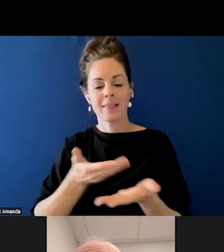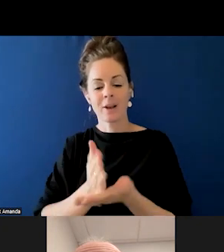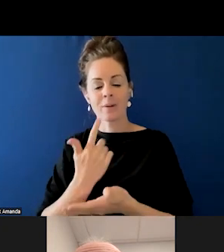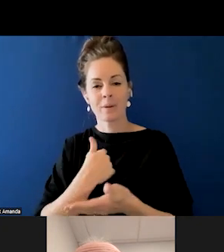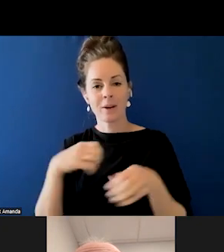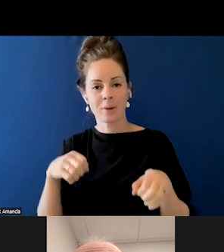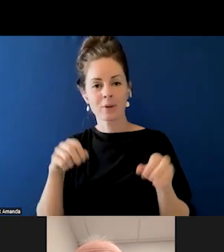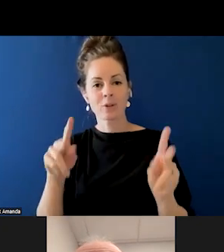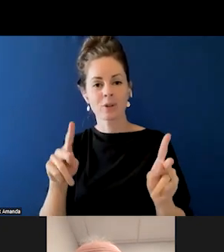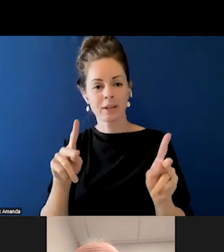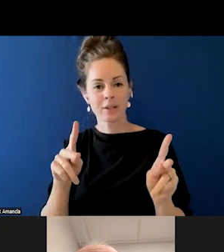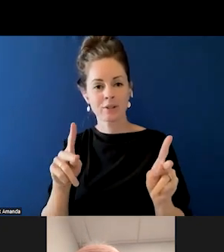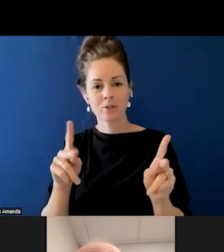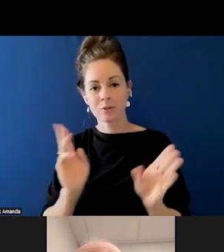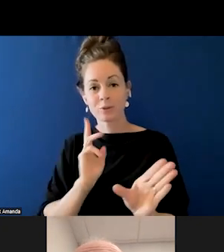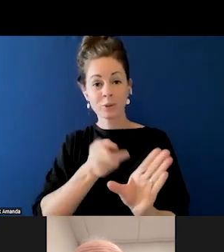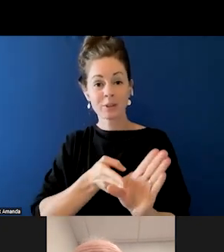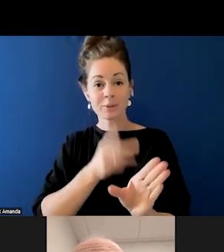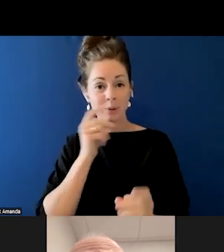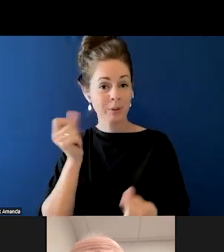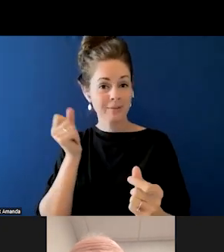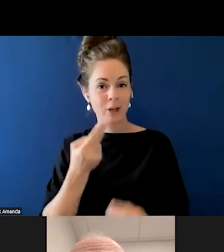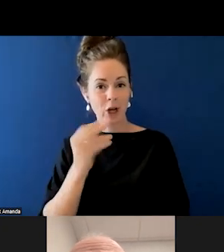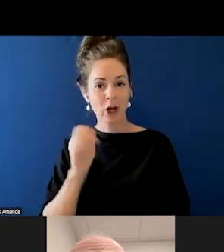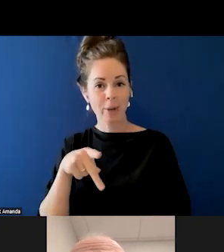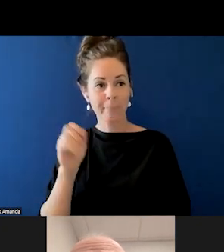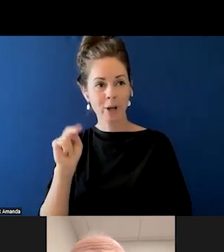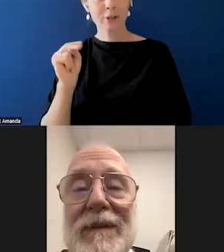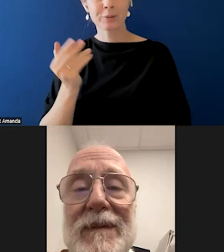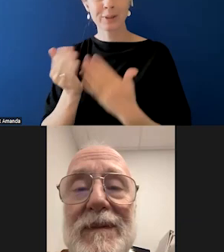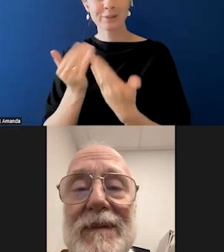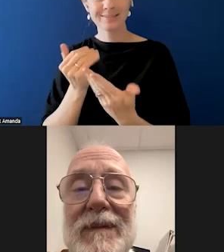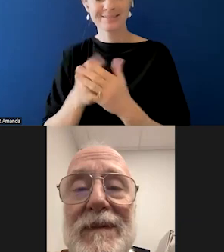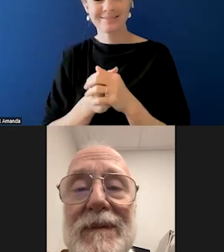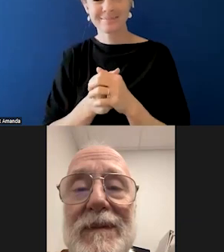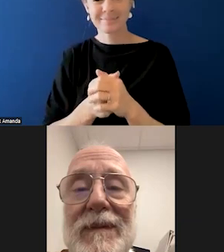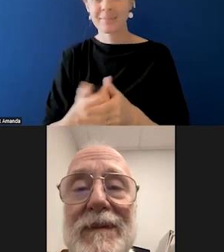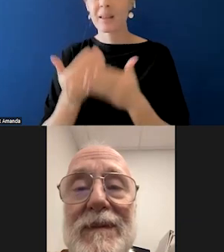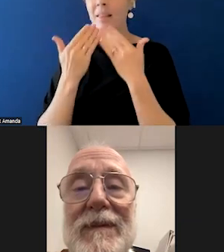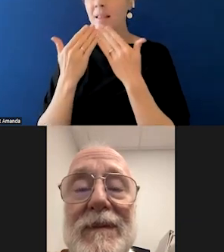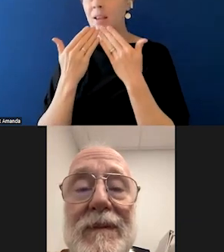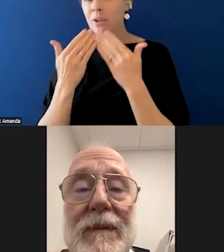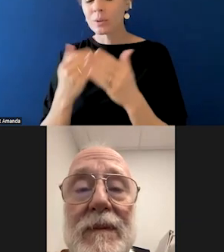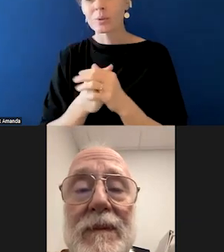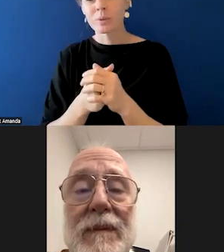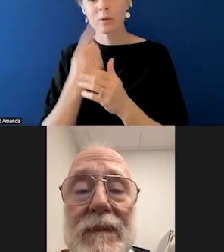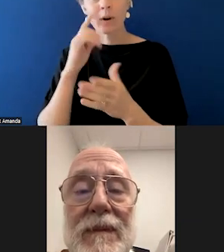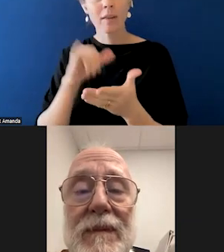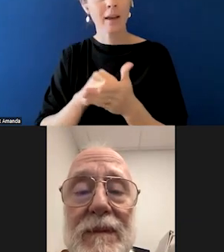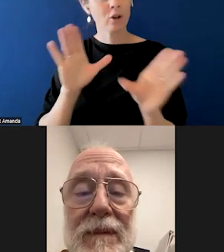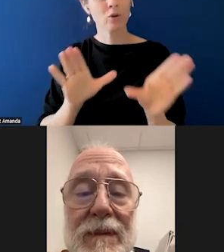opportunity to hop on, whatever. Well, Dr. McKeon, no, thank you for that